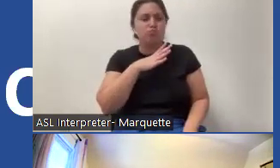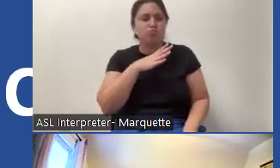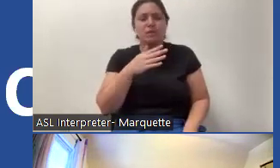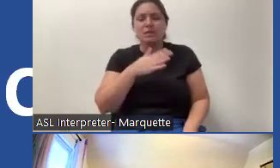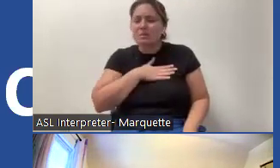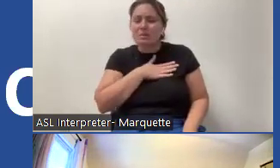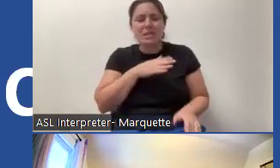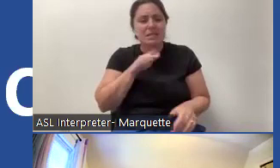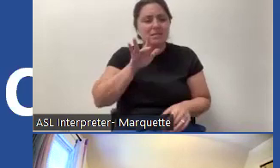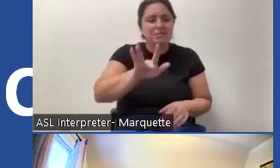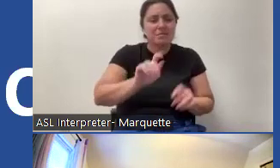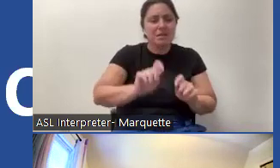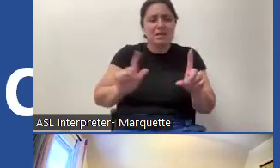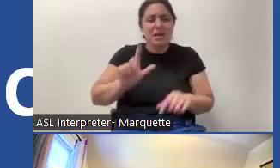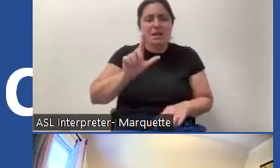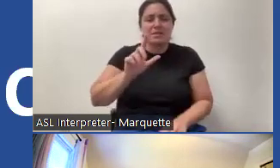the link